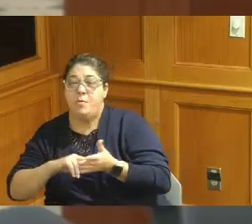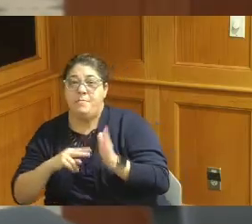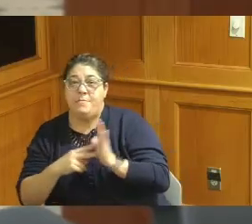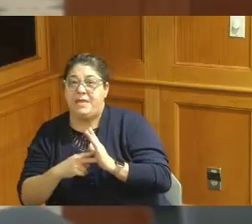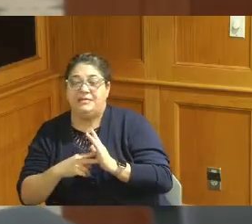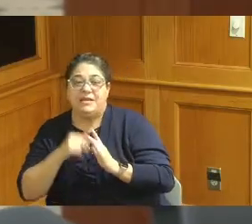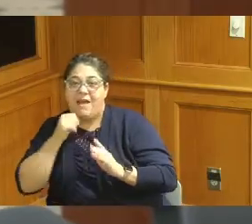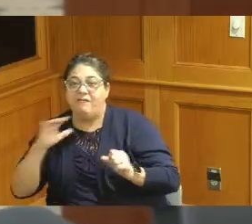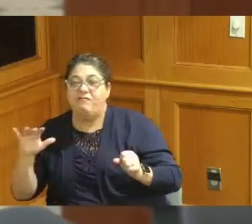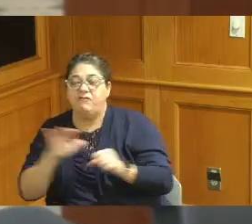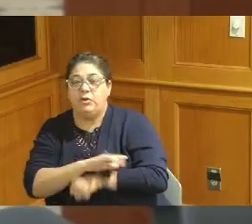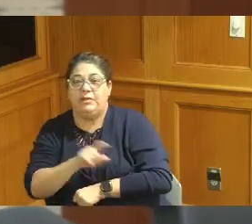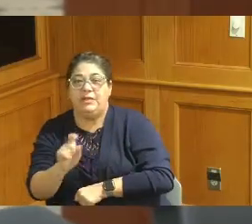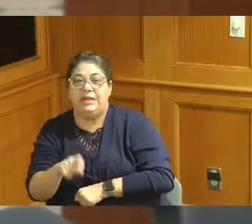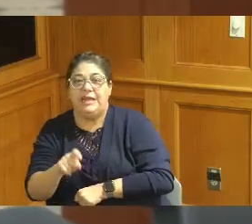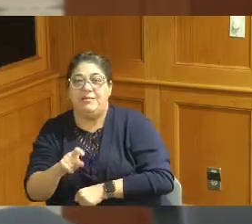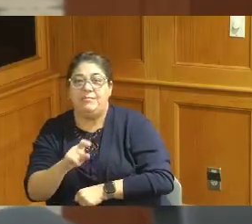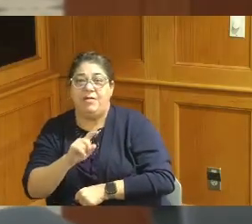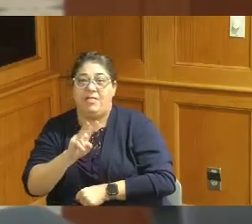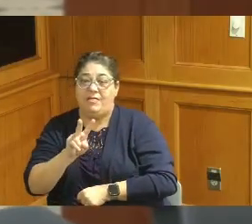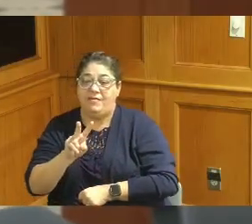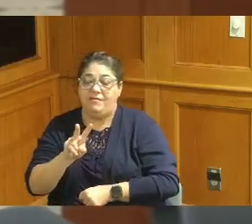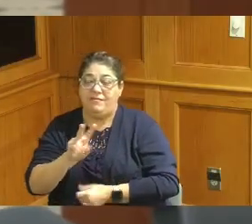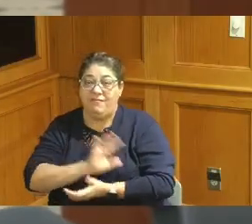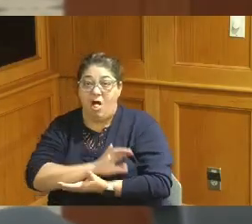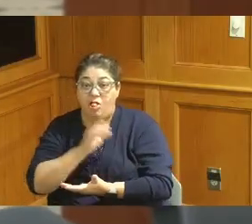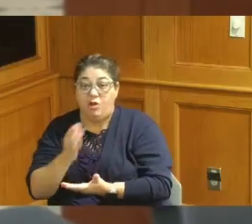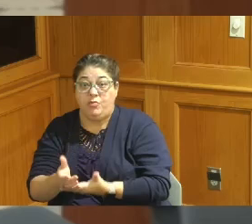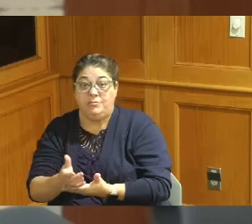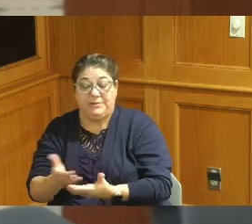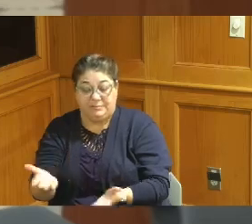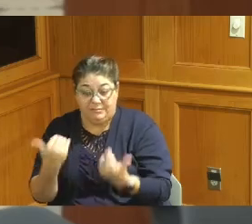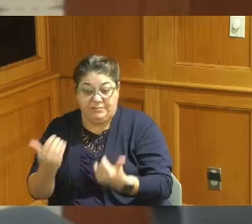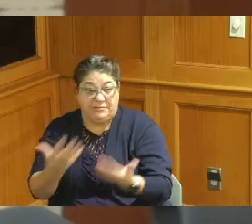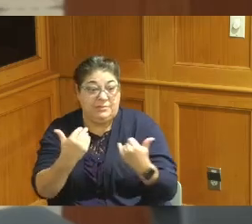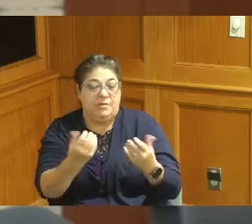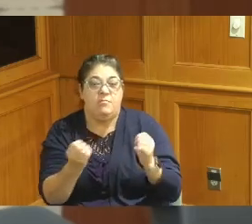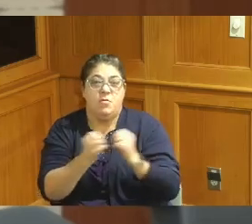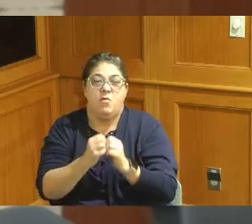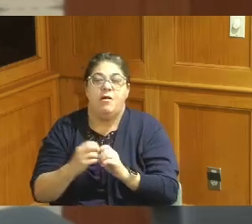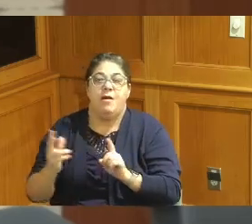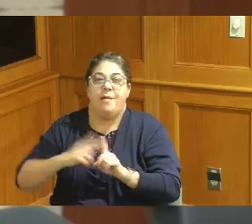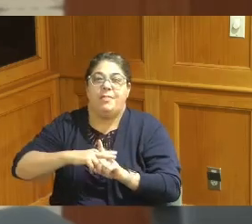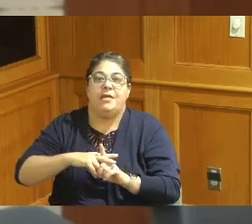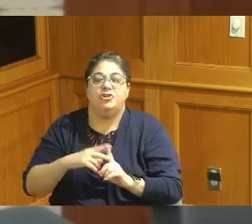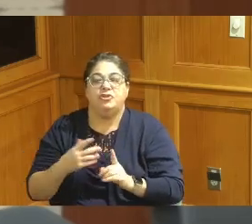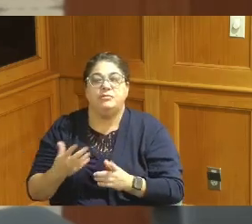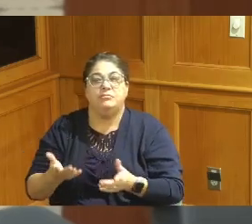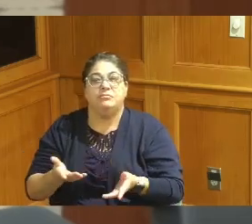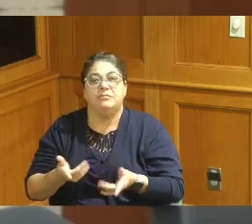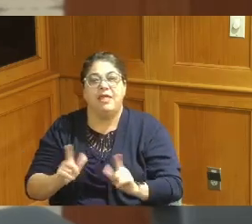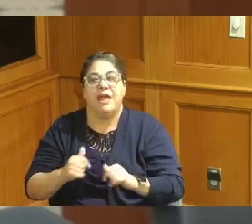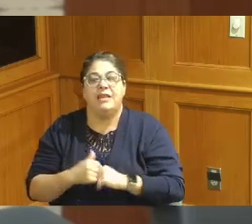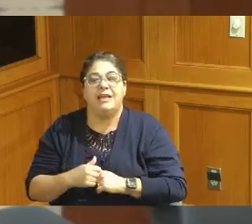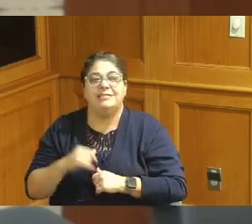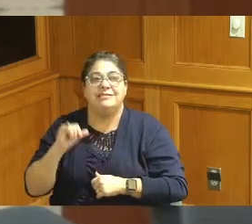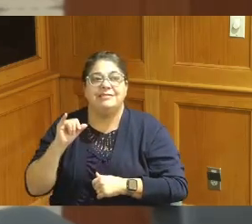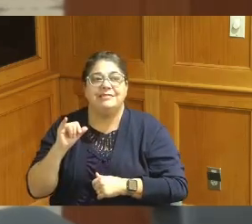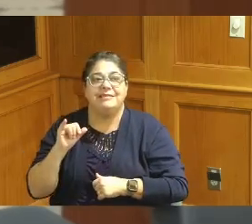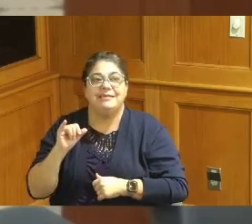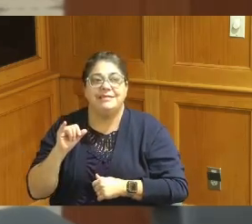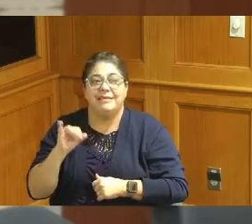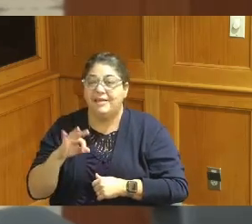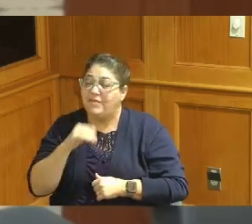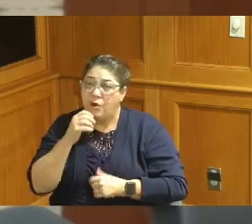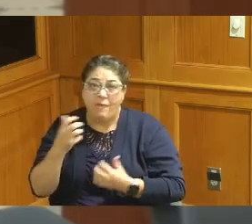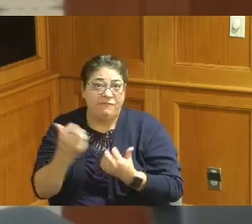room as well. So we would say volume is what helps us. And we also know that there are some other, if they're not a fit for